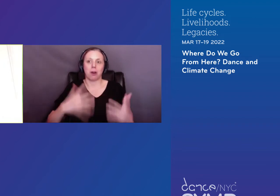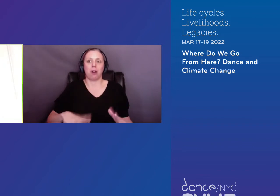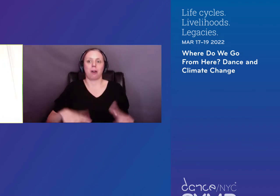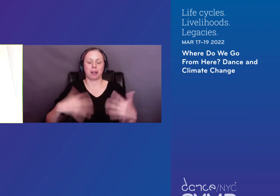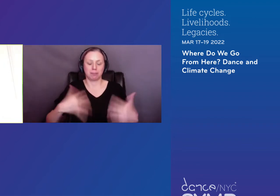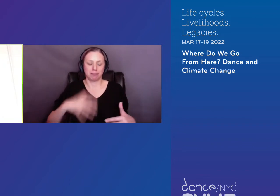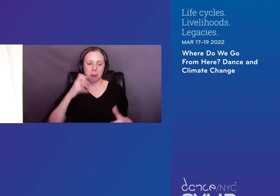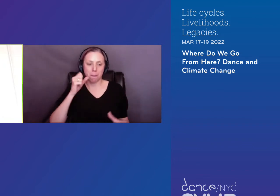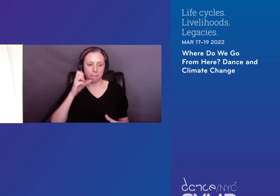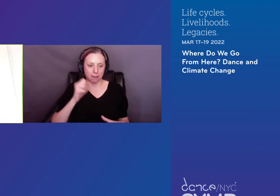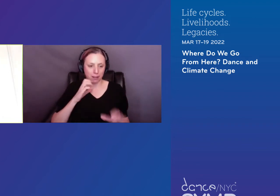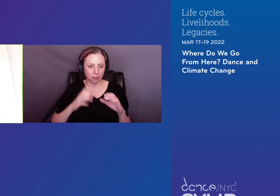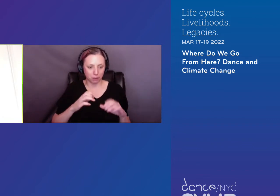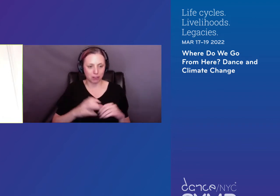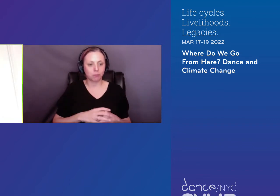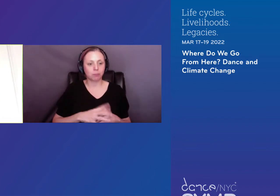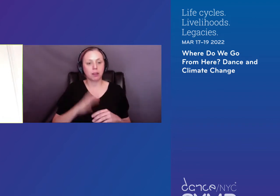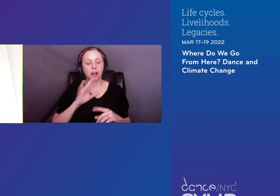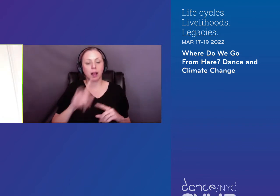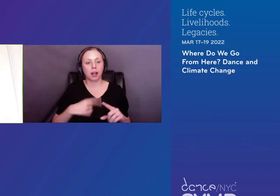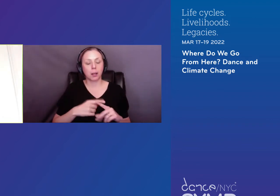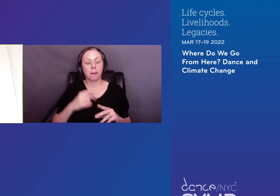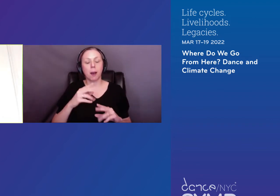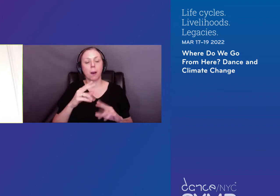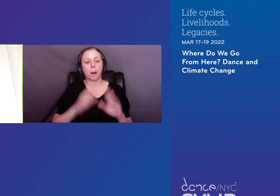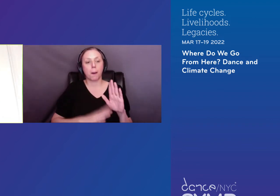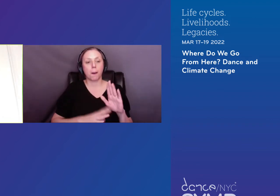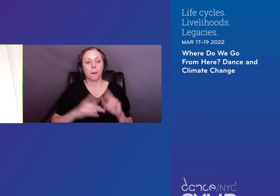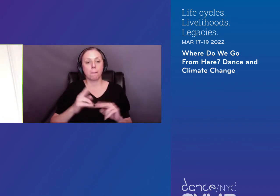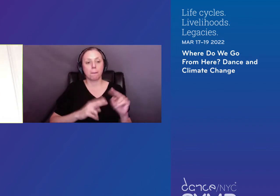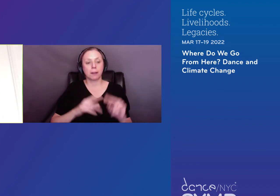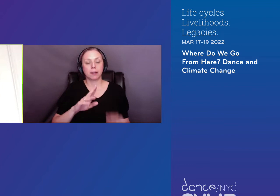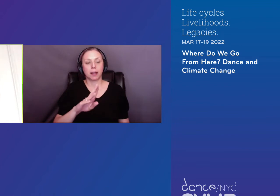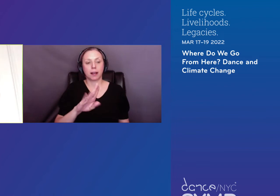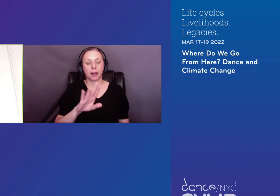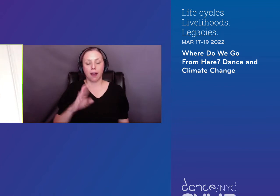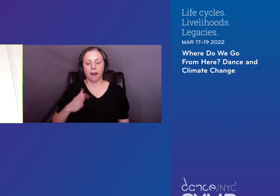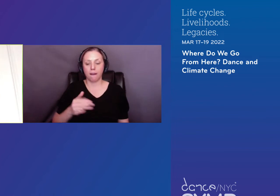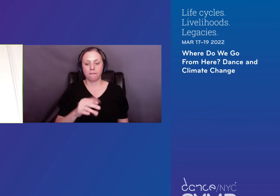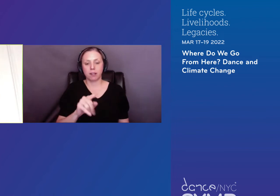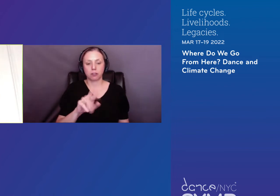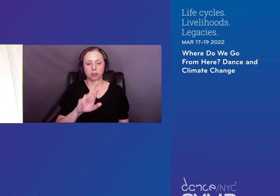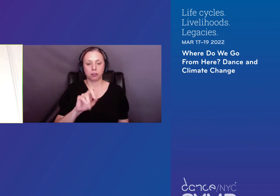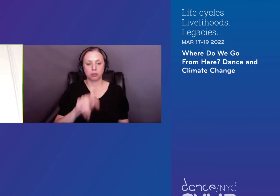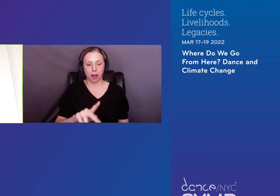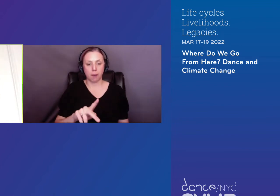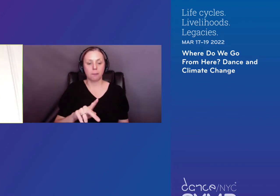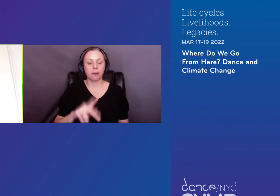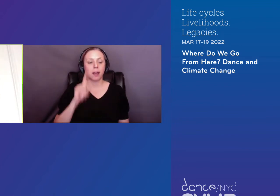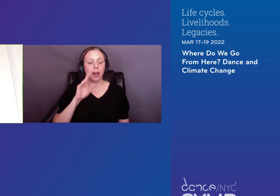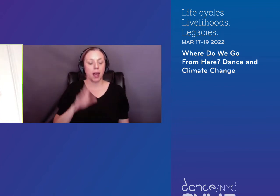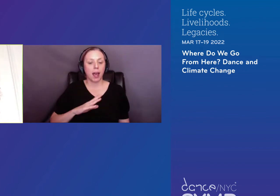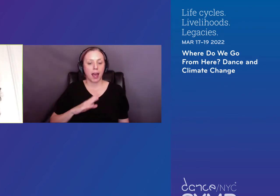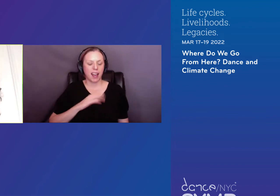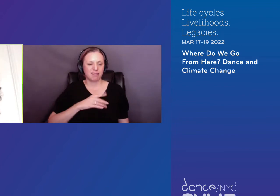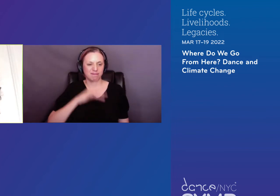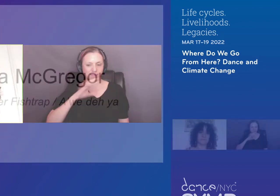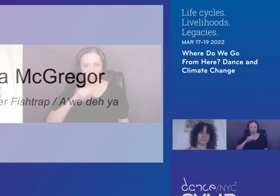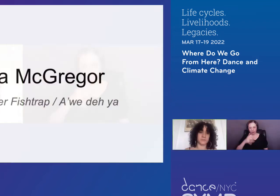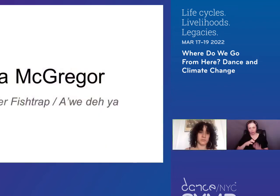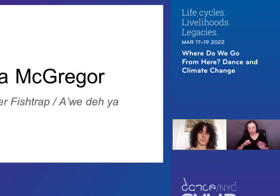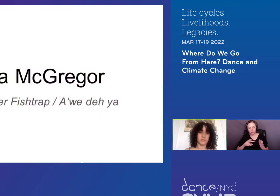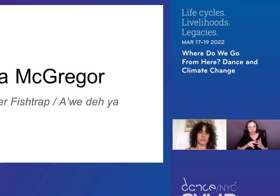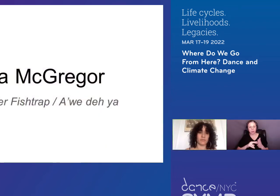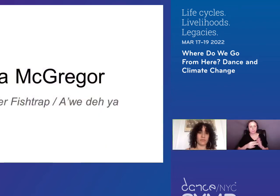Trap, and its latest iteration toward the end called Awireya, which in Crucian means all of us are here. Next slide,